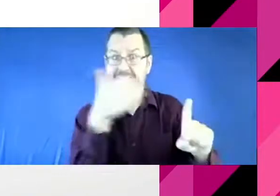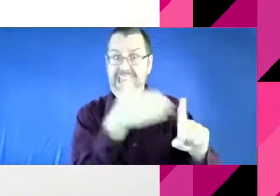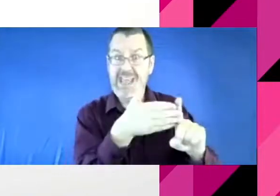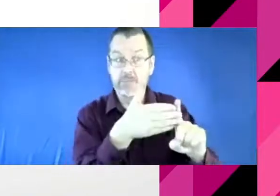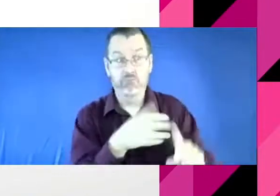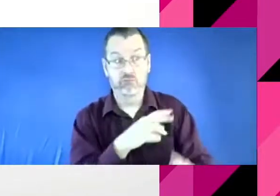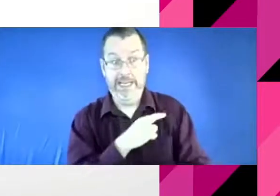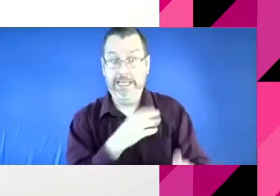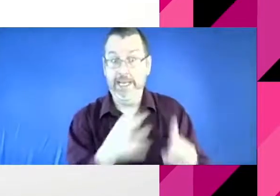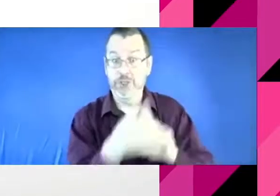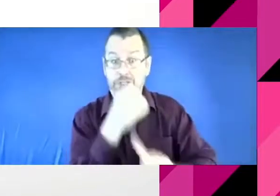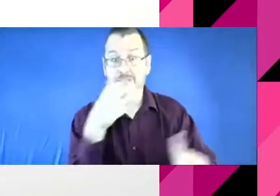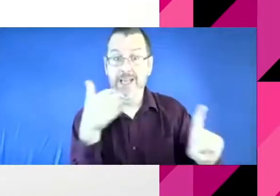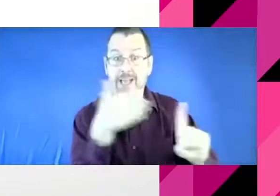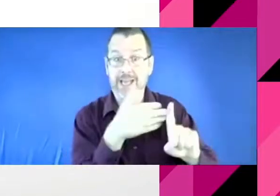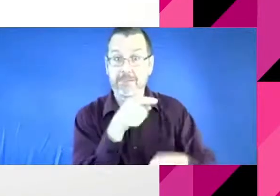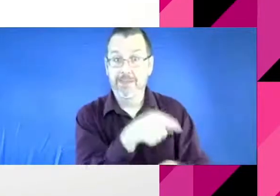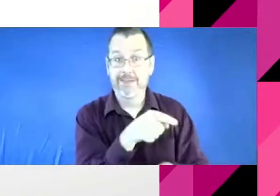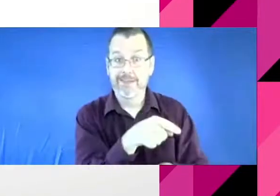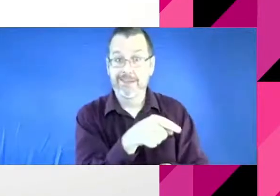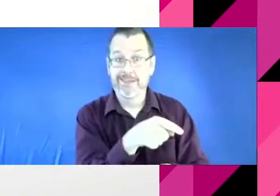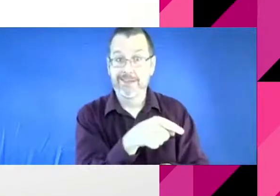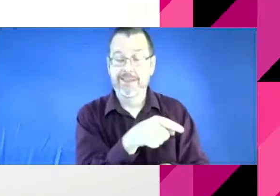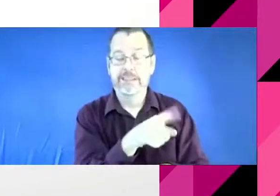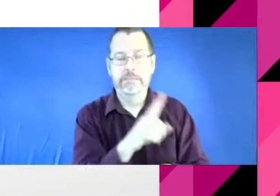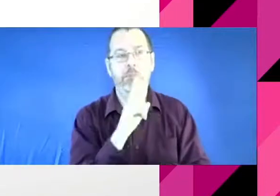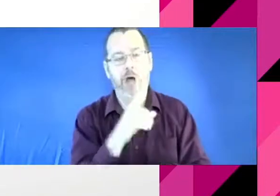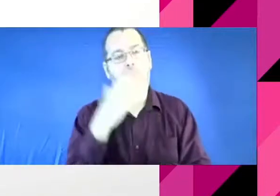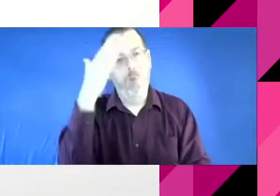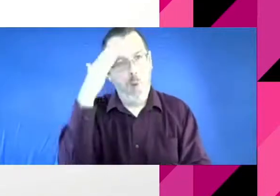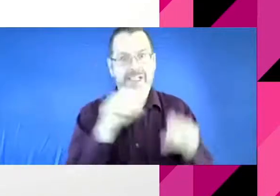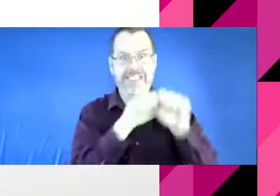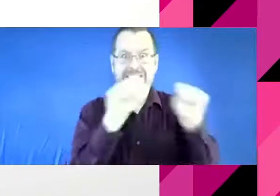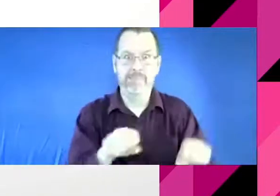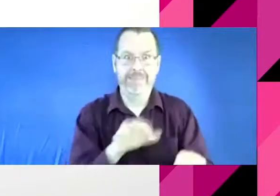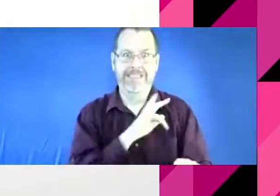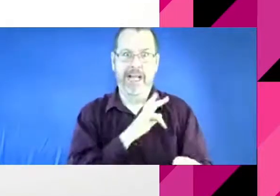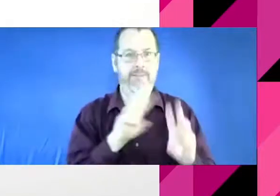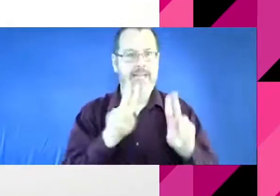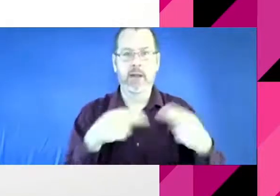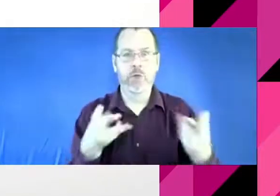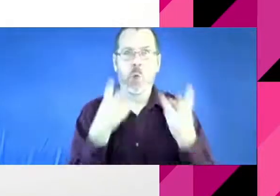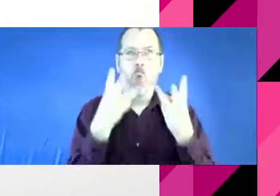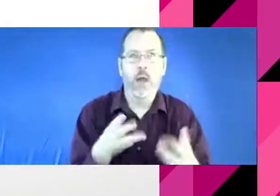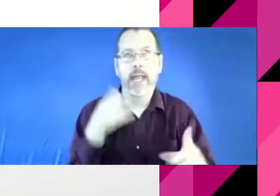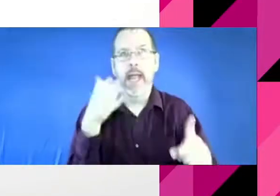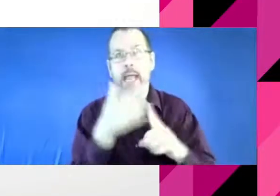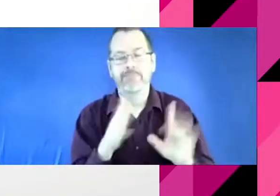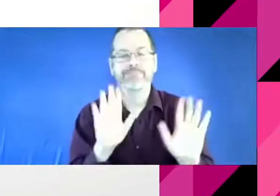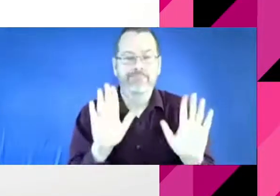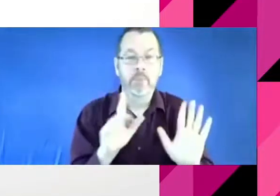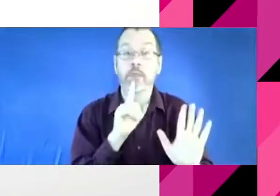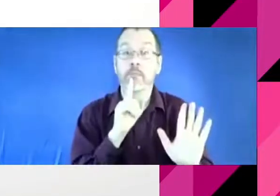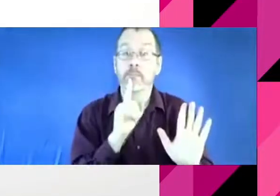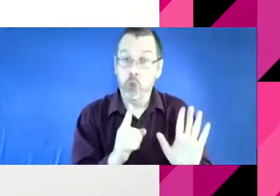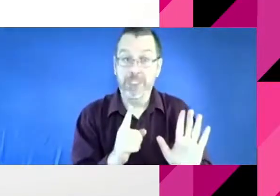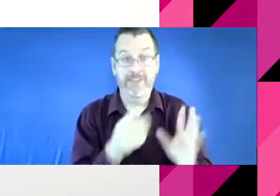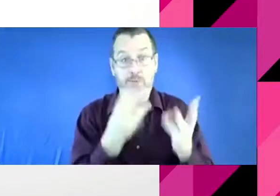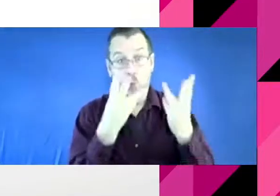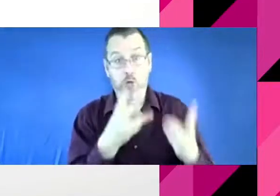level of intentionality that may not be appropriate here. In simple terms, if we want to change the outcome, we need to change the